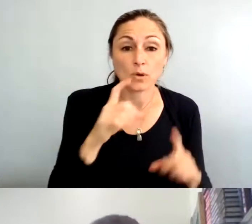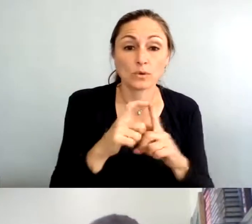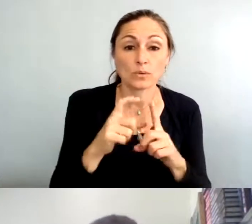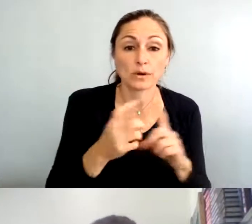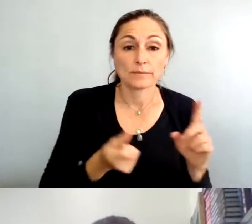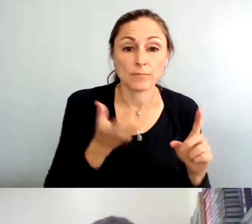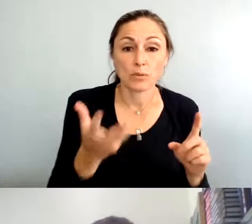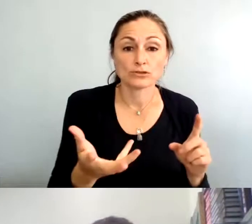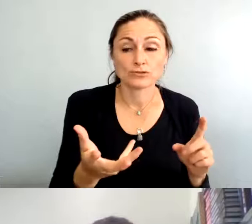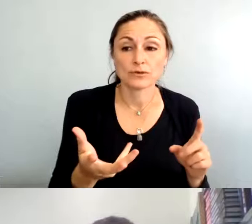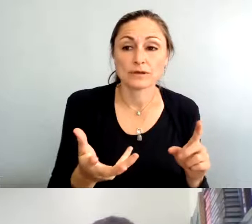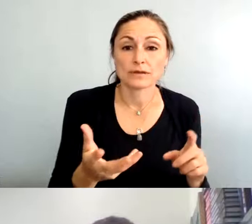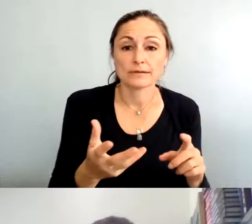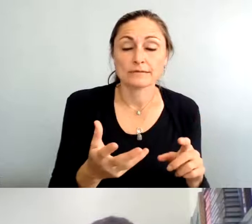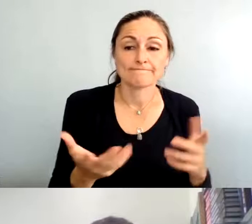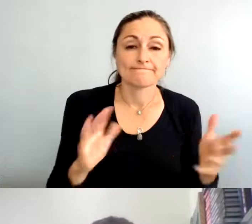for about